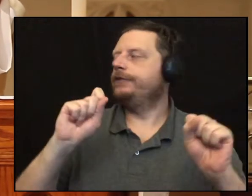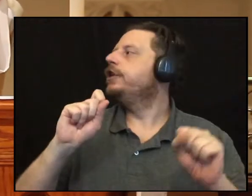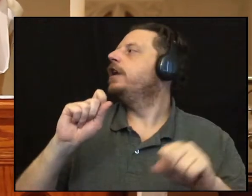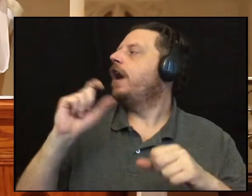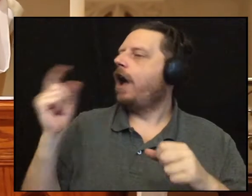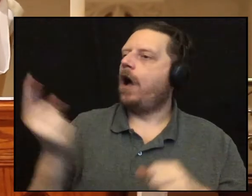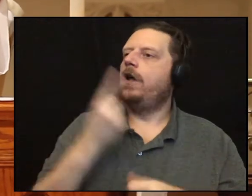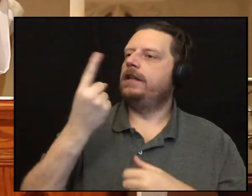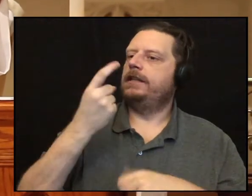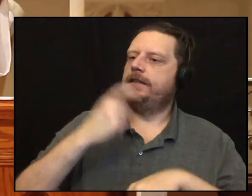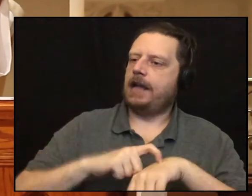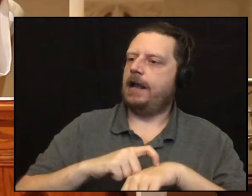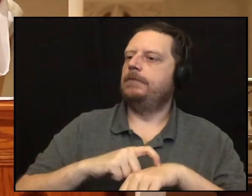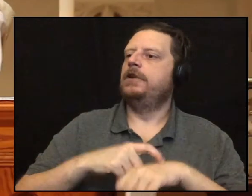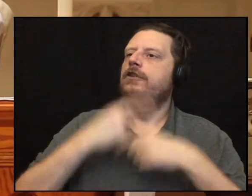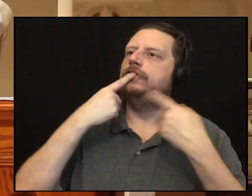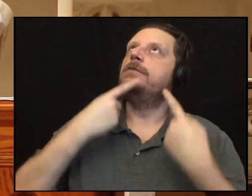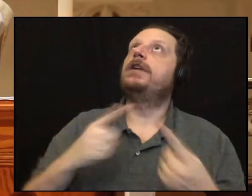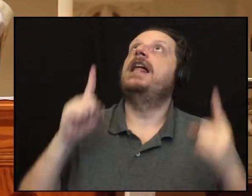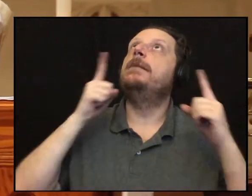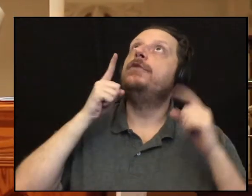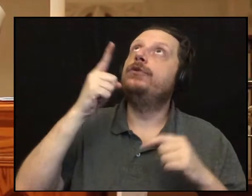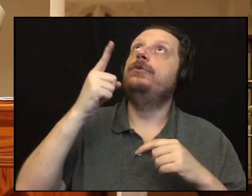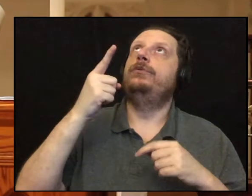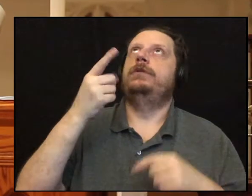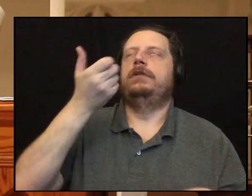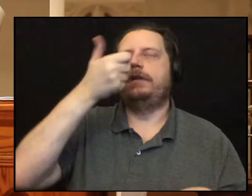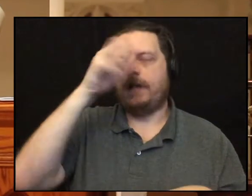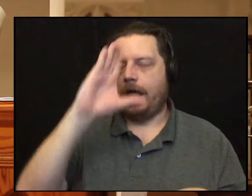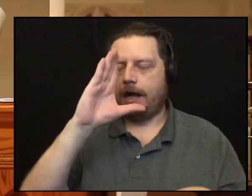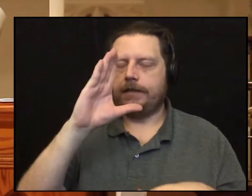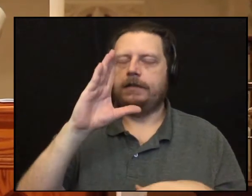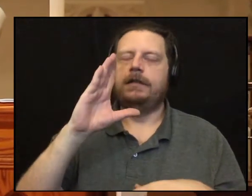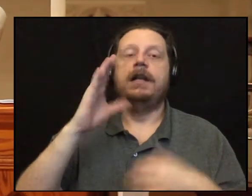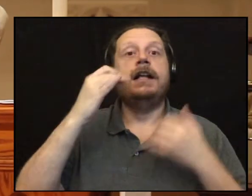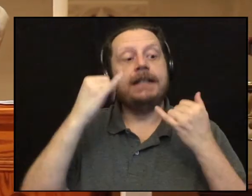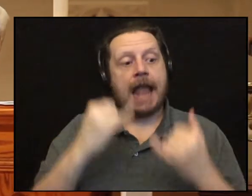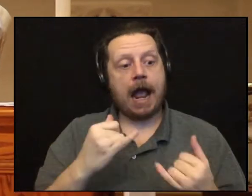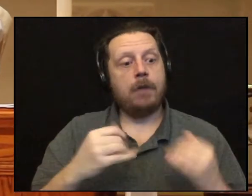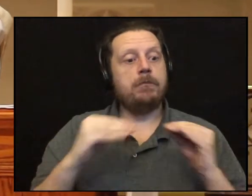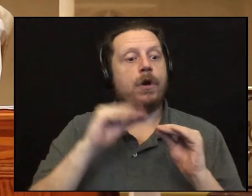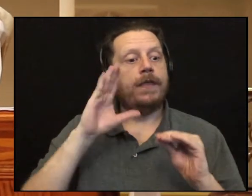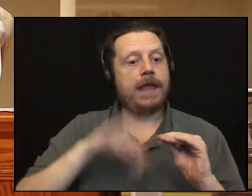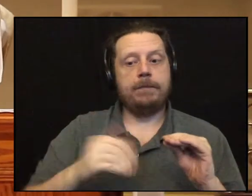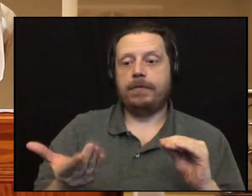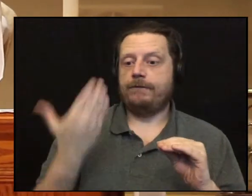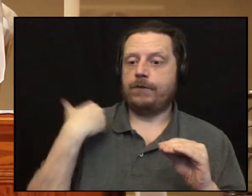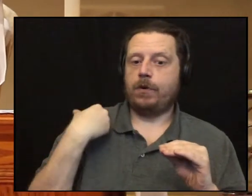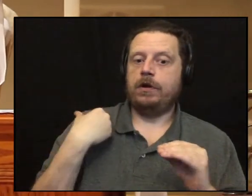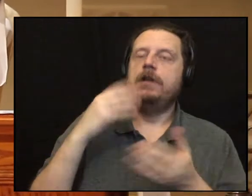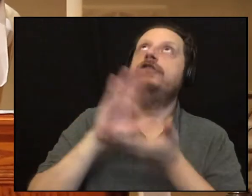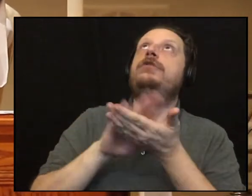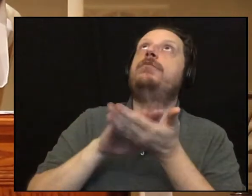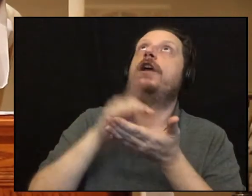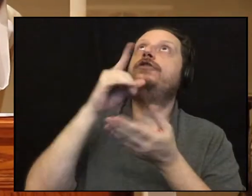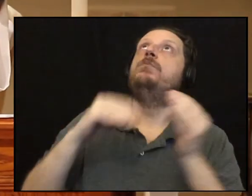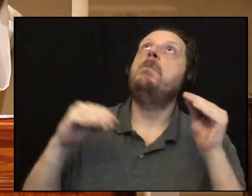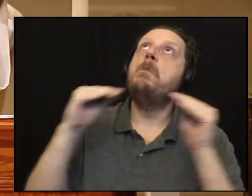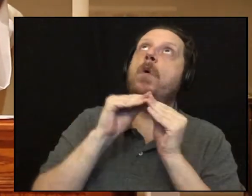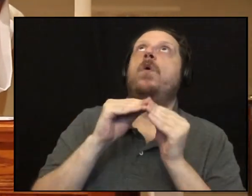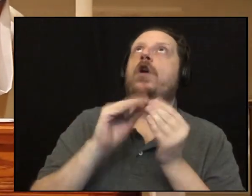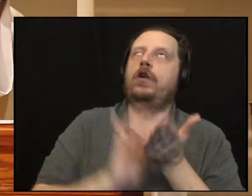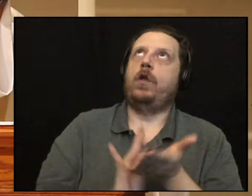times to acclaim you, O God, but in this time above all to praise you yet more gloriously,